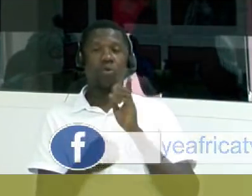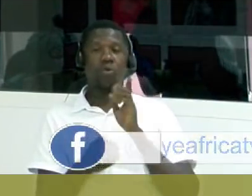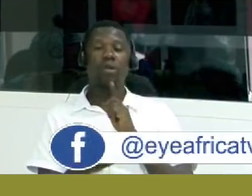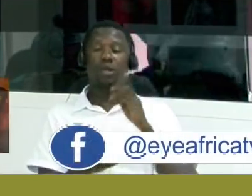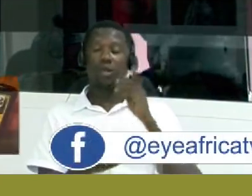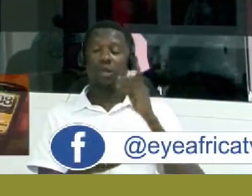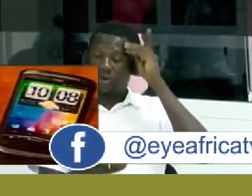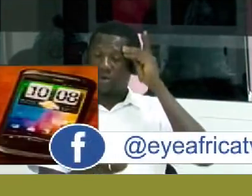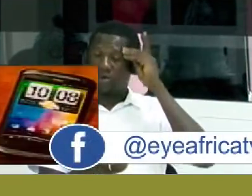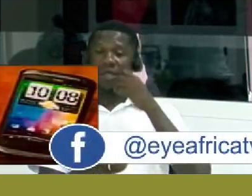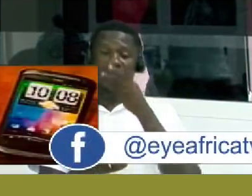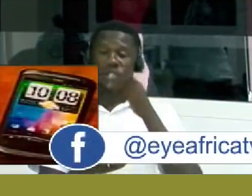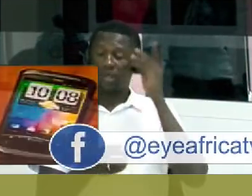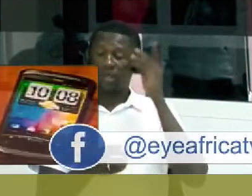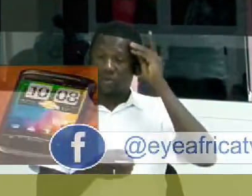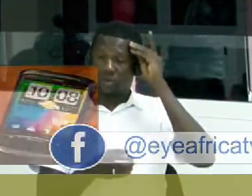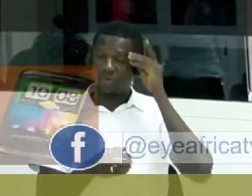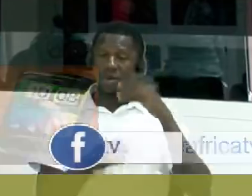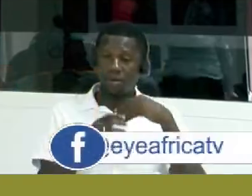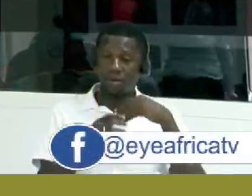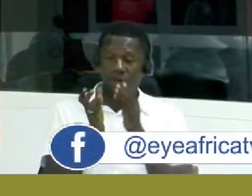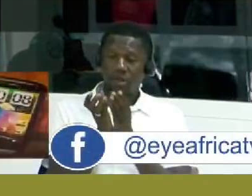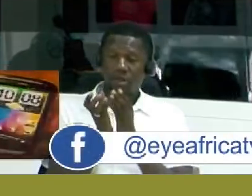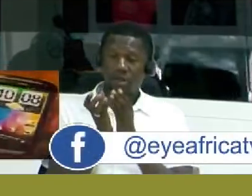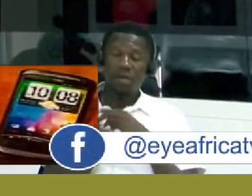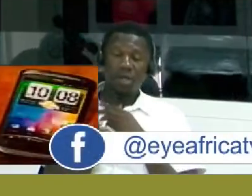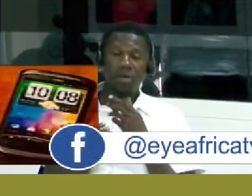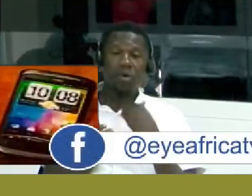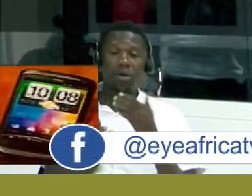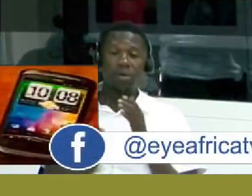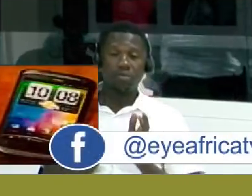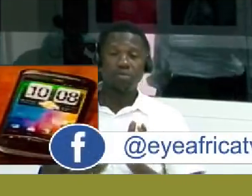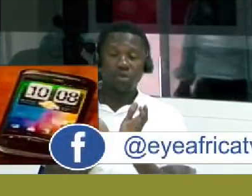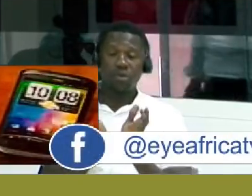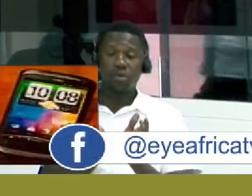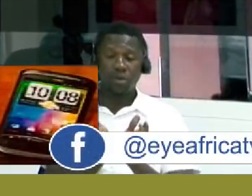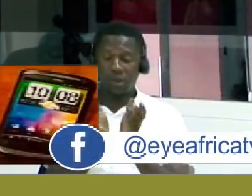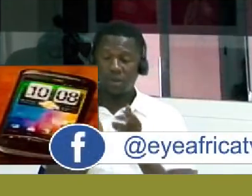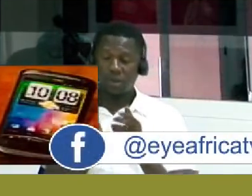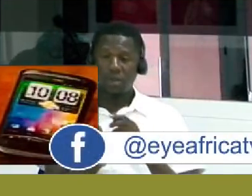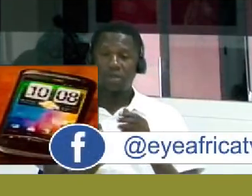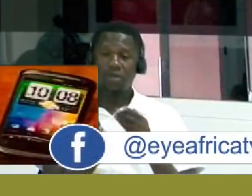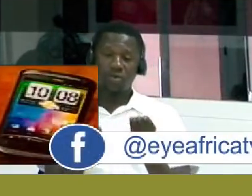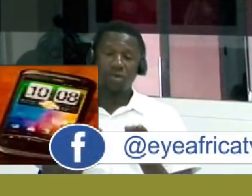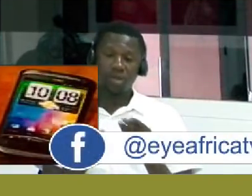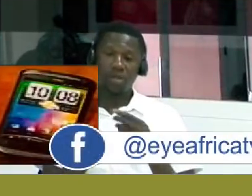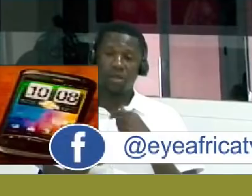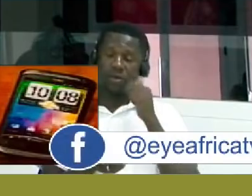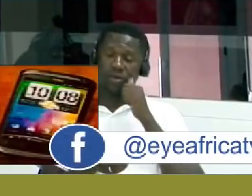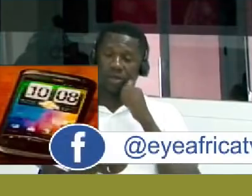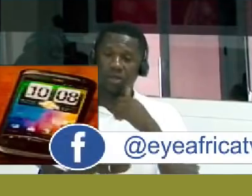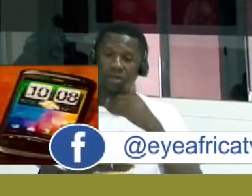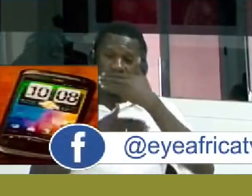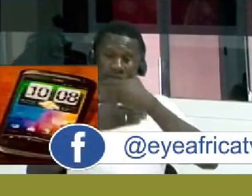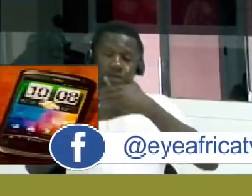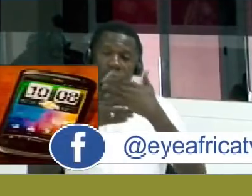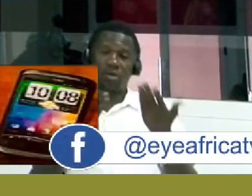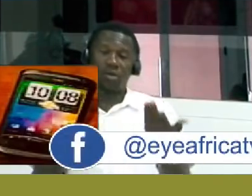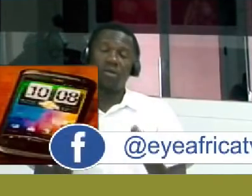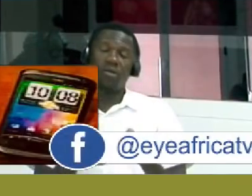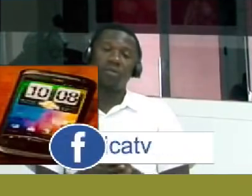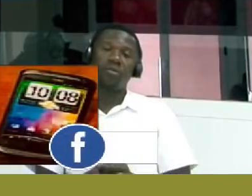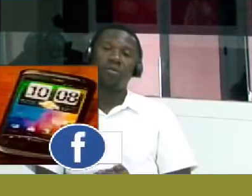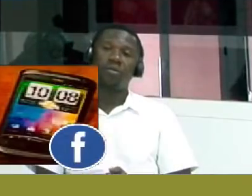opposition politicians were the ones pushing the students and using them as front. And as a result of